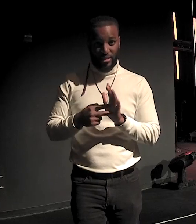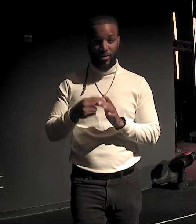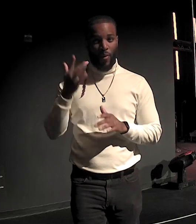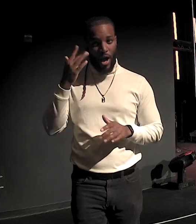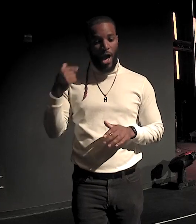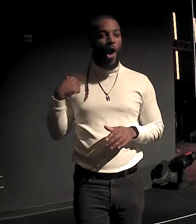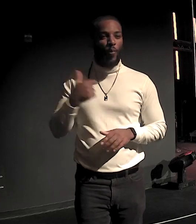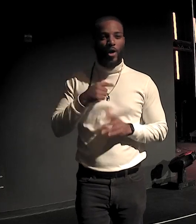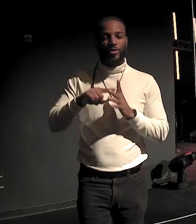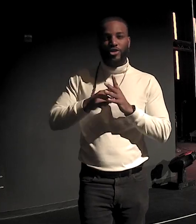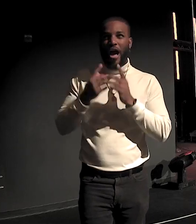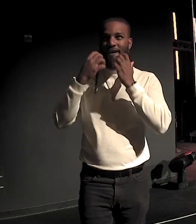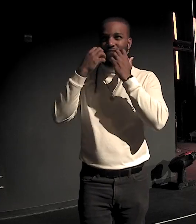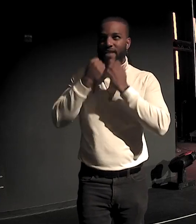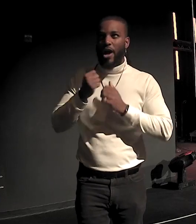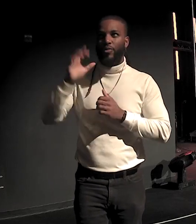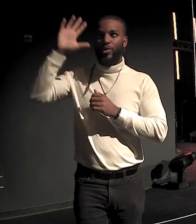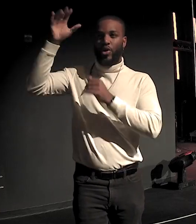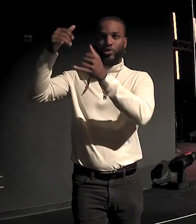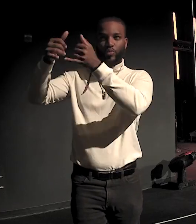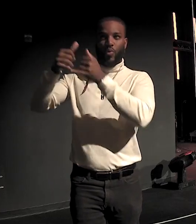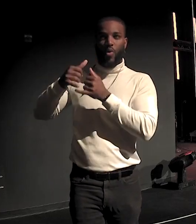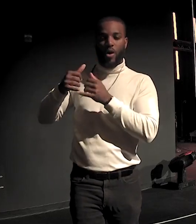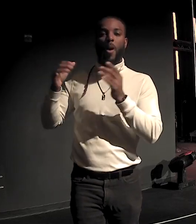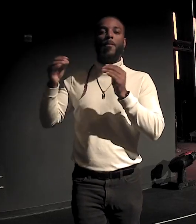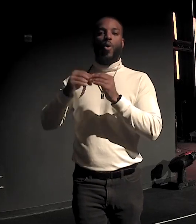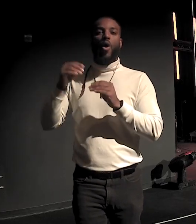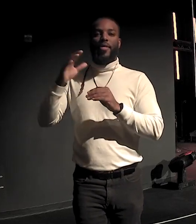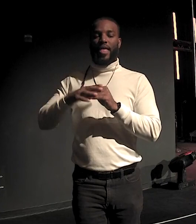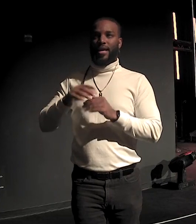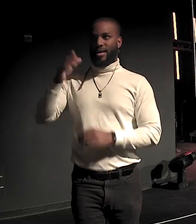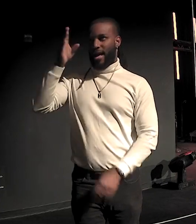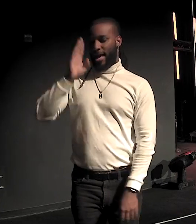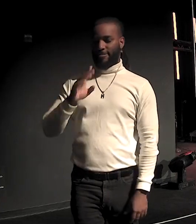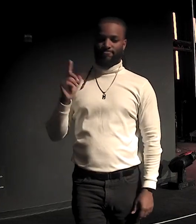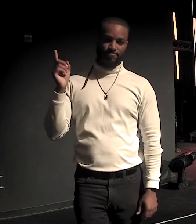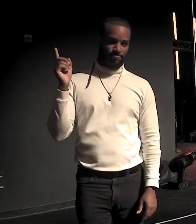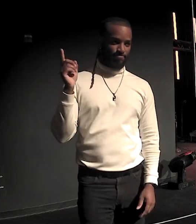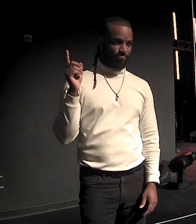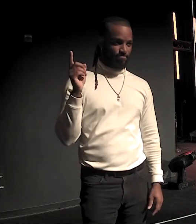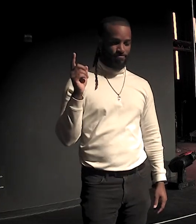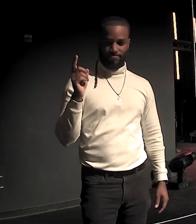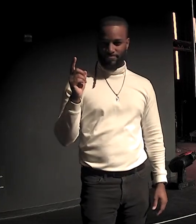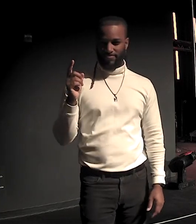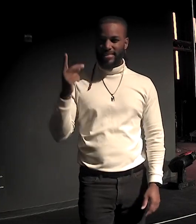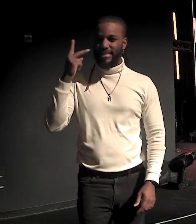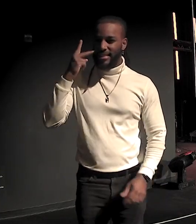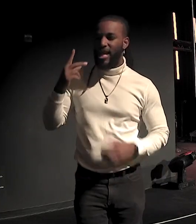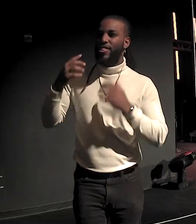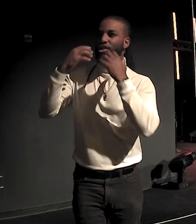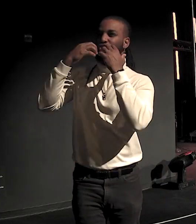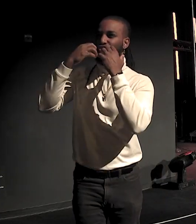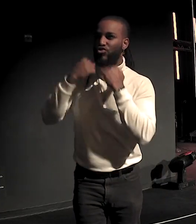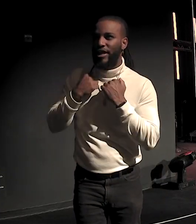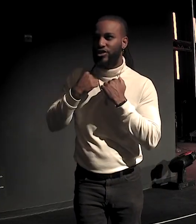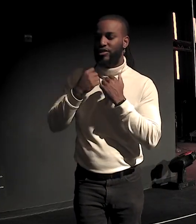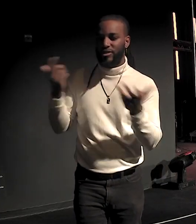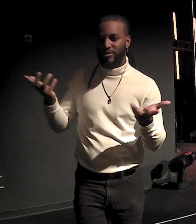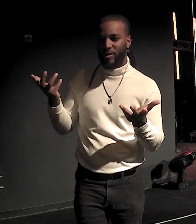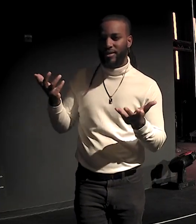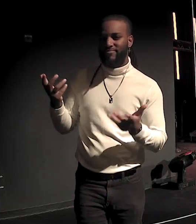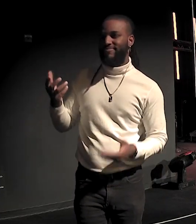would start valuing the rewards more than the giver of the rewards. You see, the treasure is God